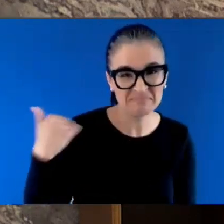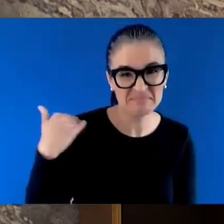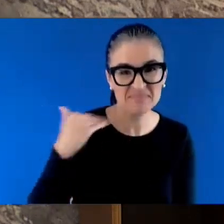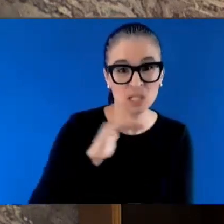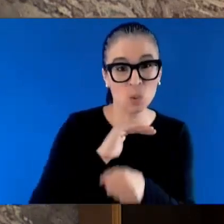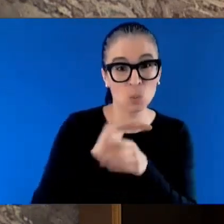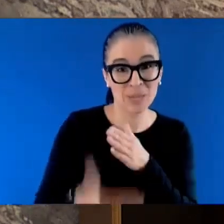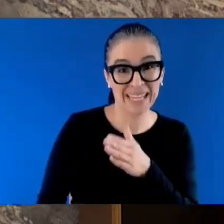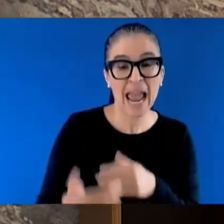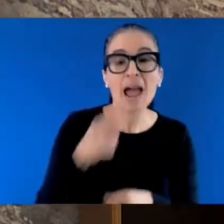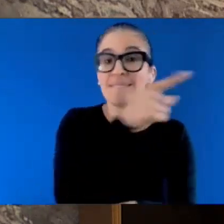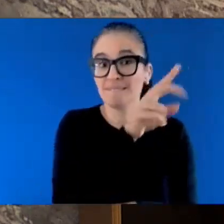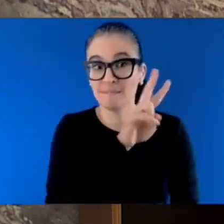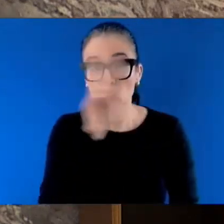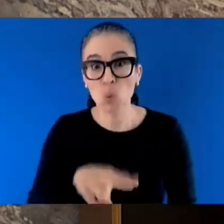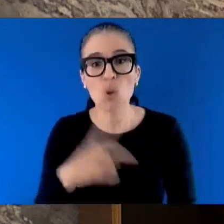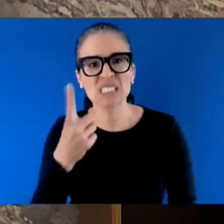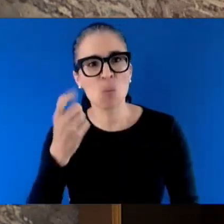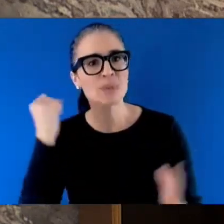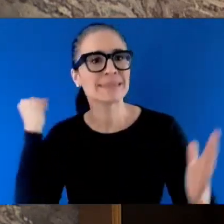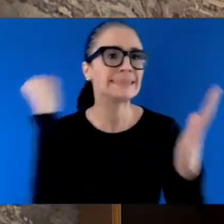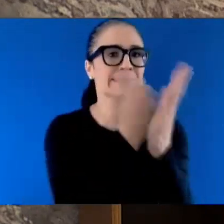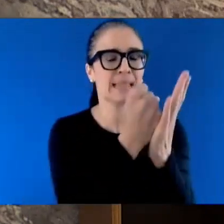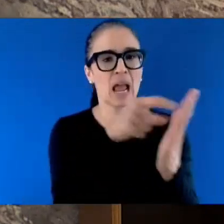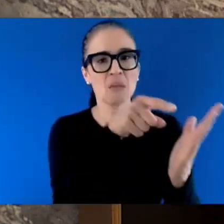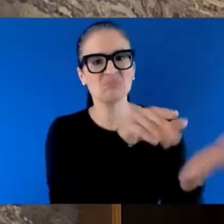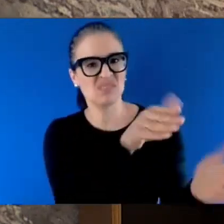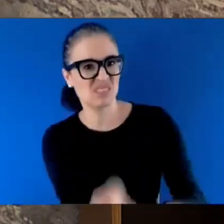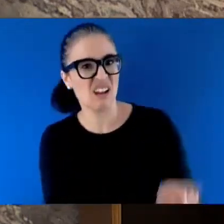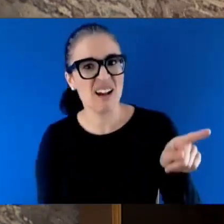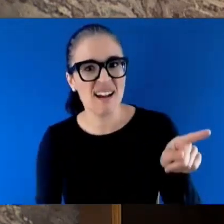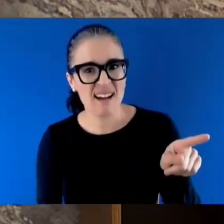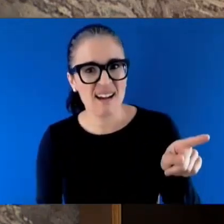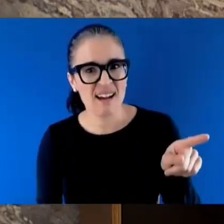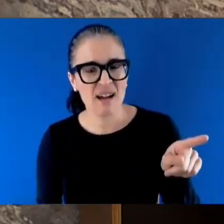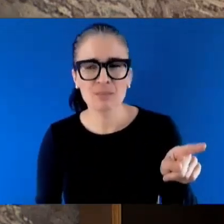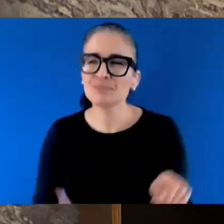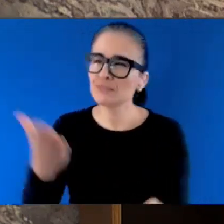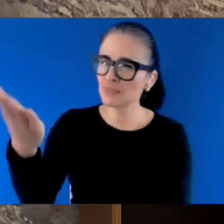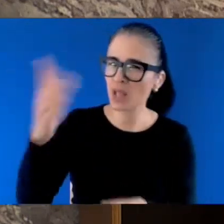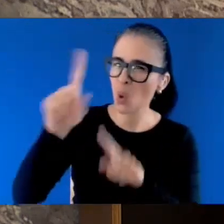and end his failed and reckless decriminalization of hard drugs in British Columbia today?